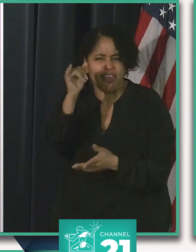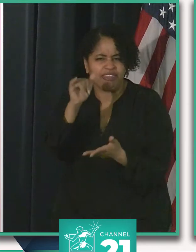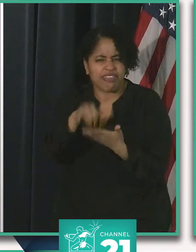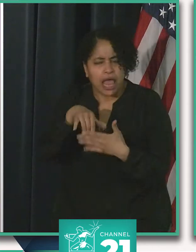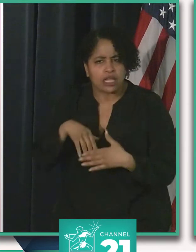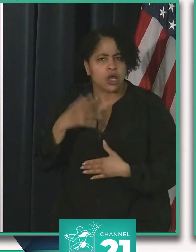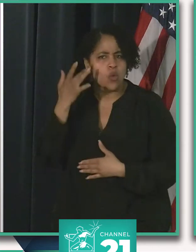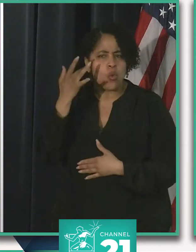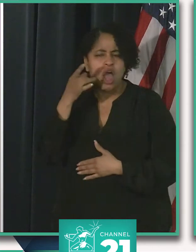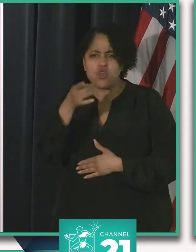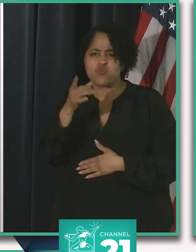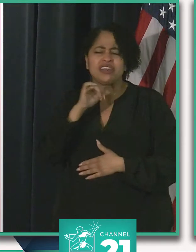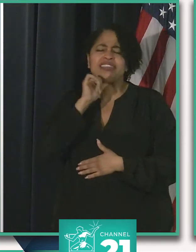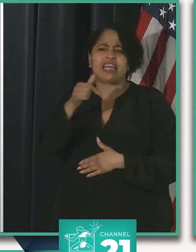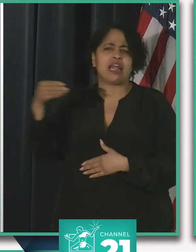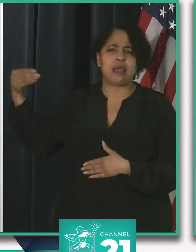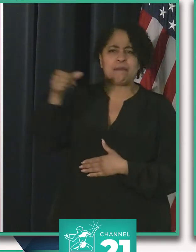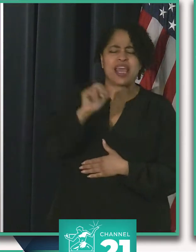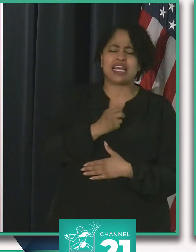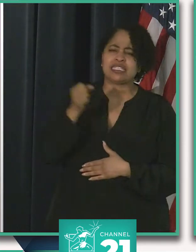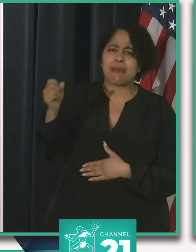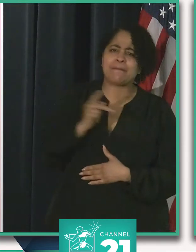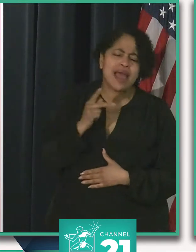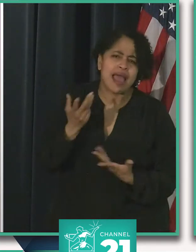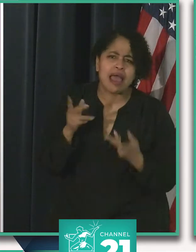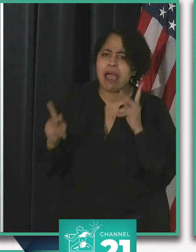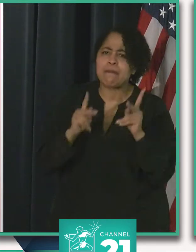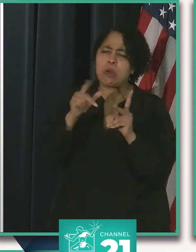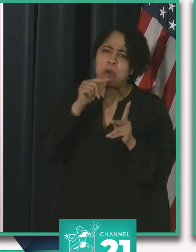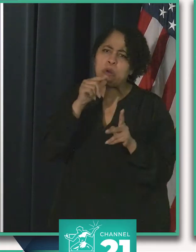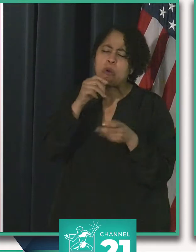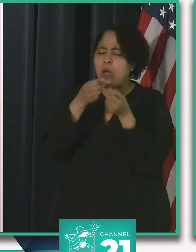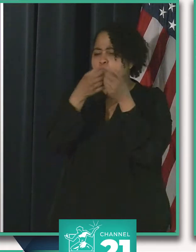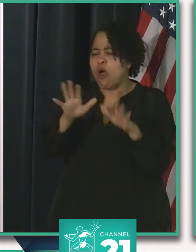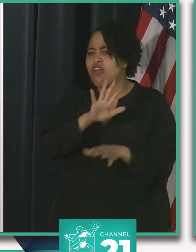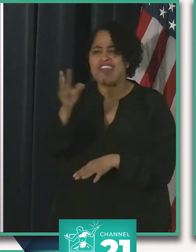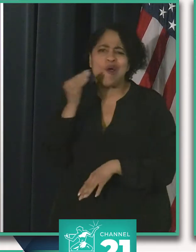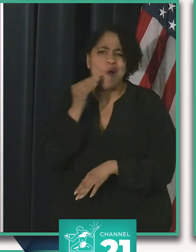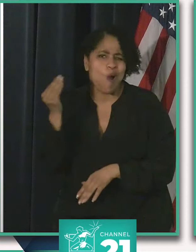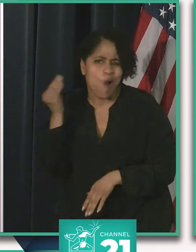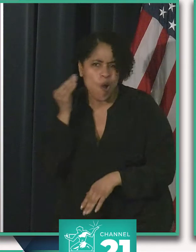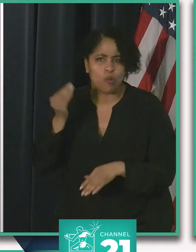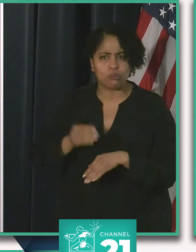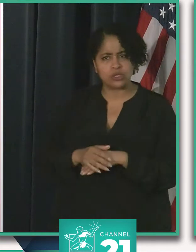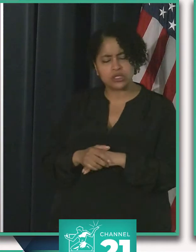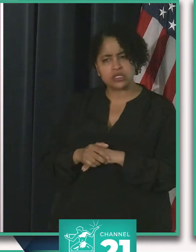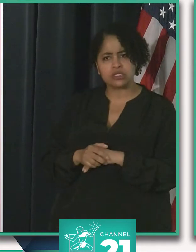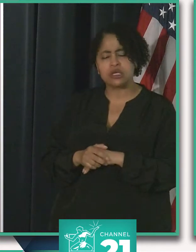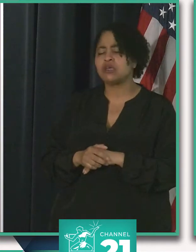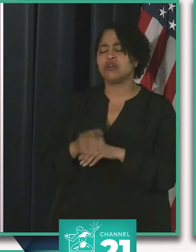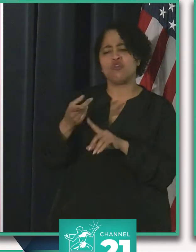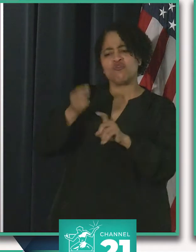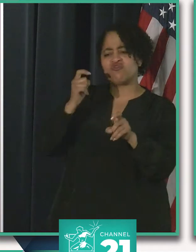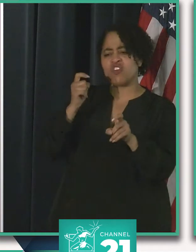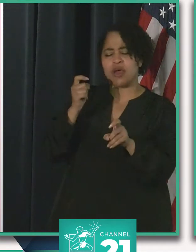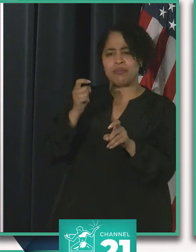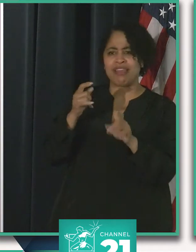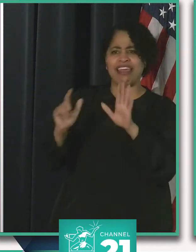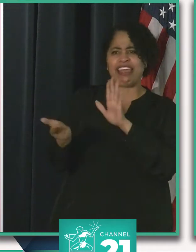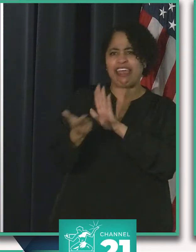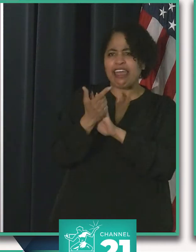that? Why would you not pay us back? There are people who lost their homes from